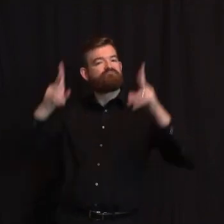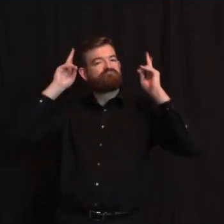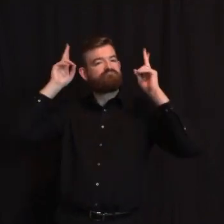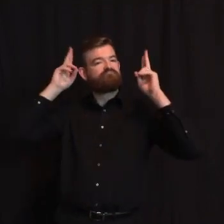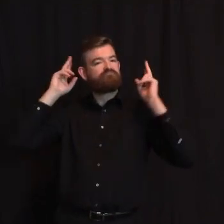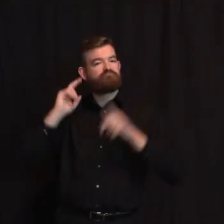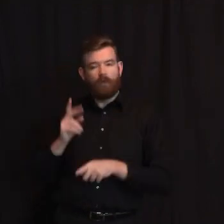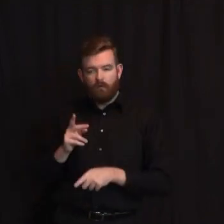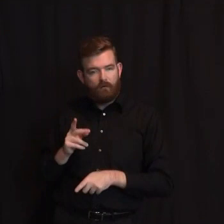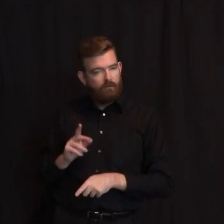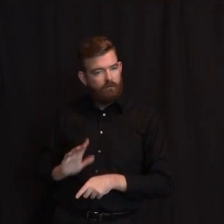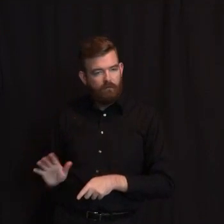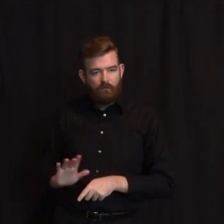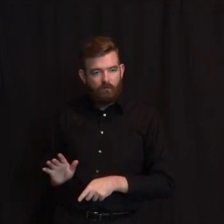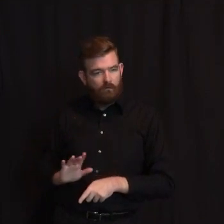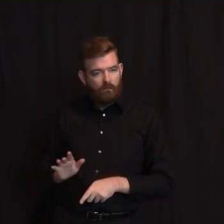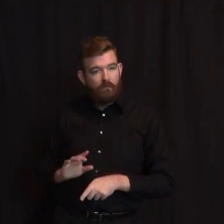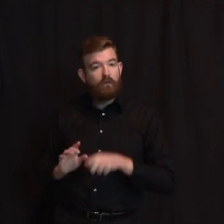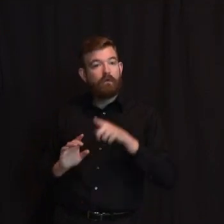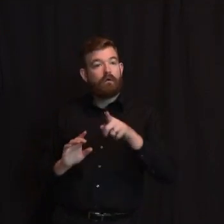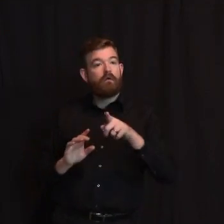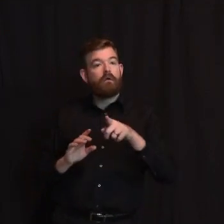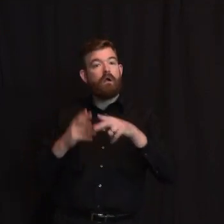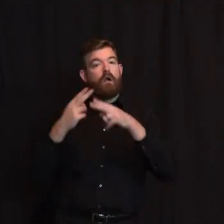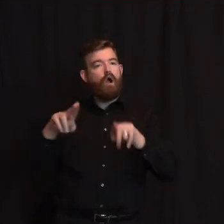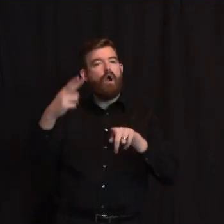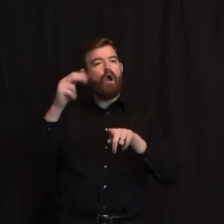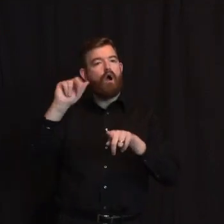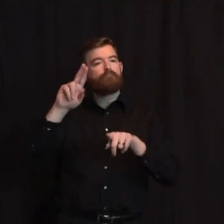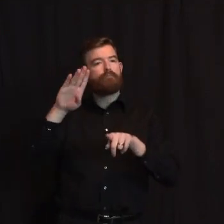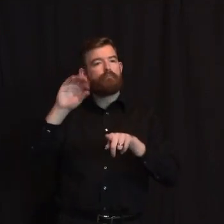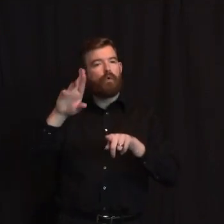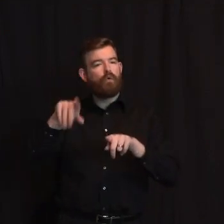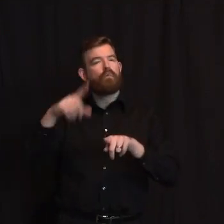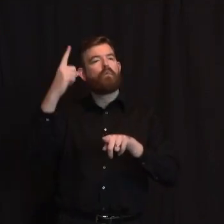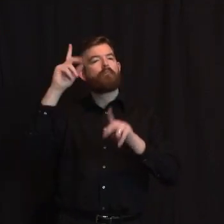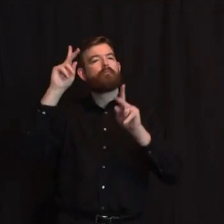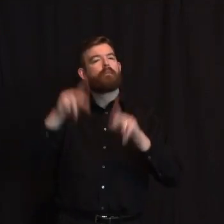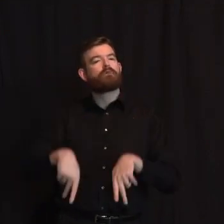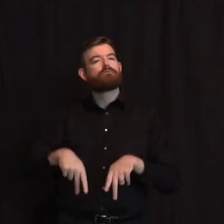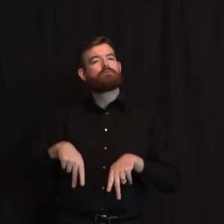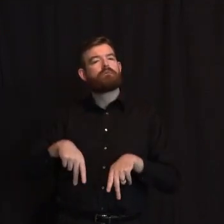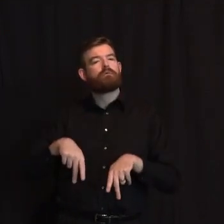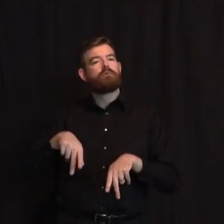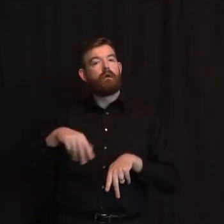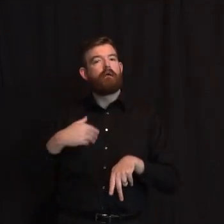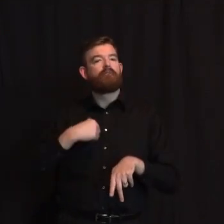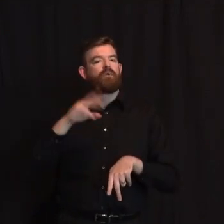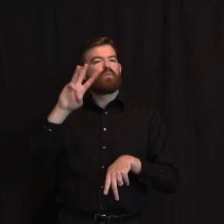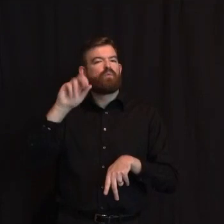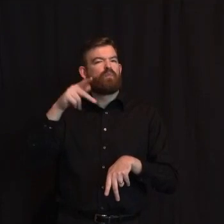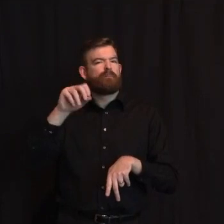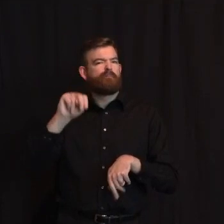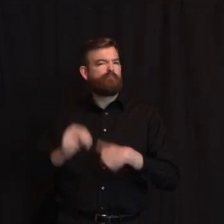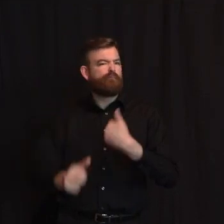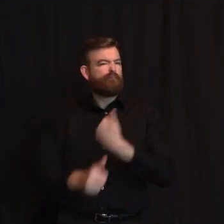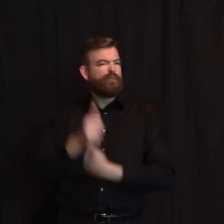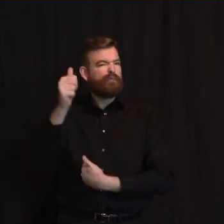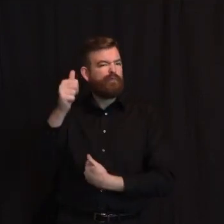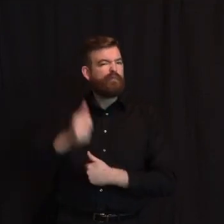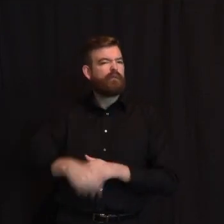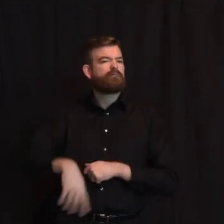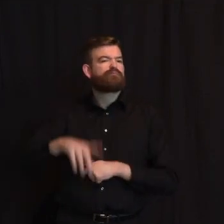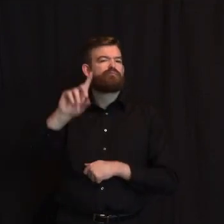In Egg Harbor, a subject was being processed on weapons, threats, and narcotics charges. He stated he